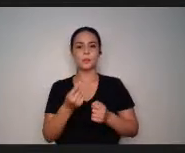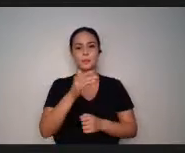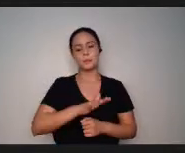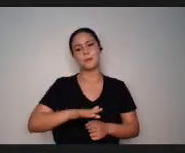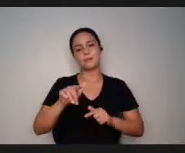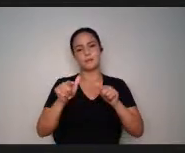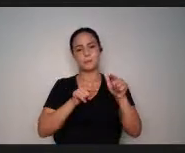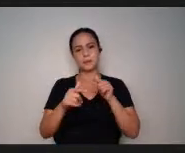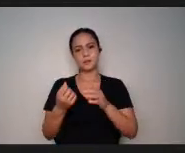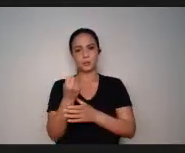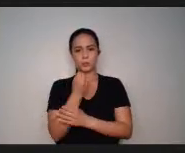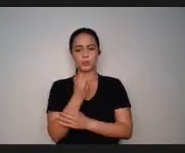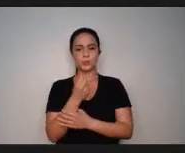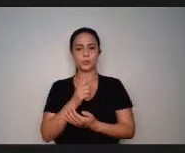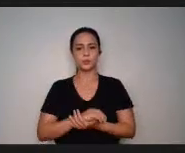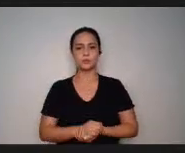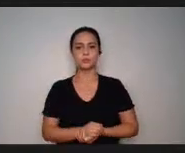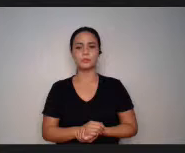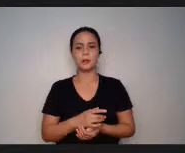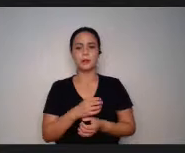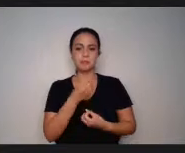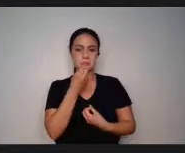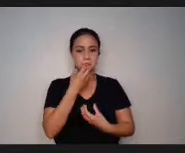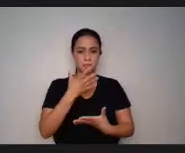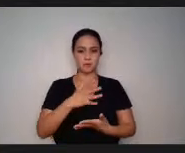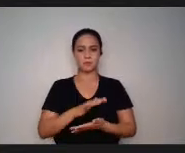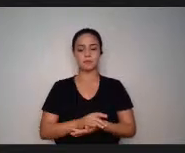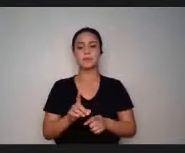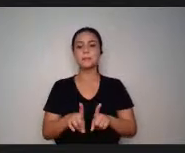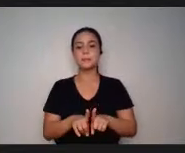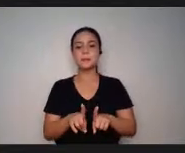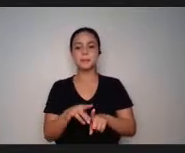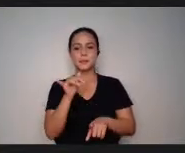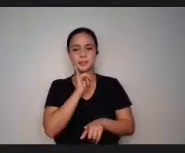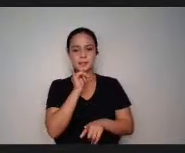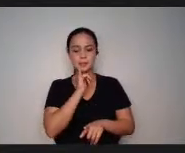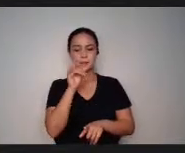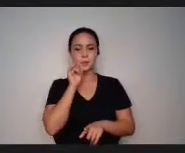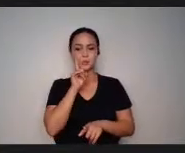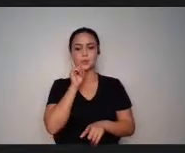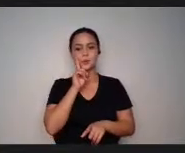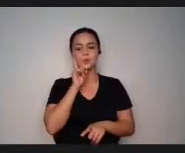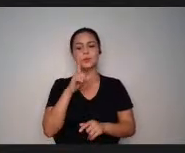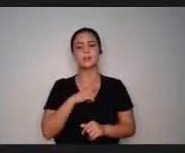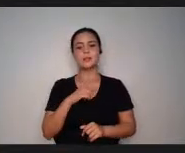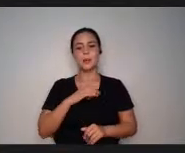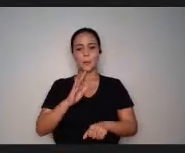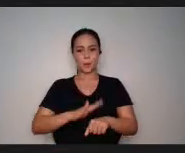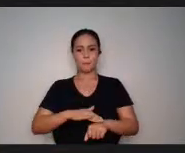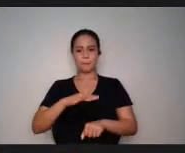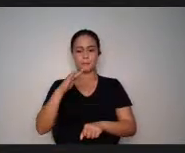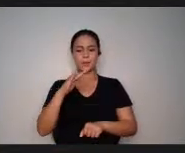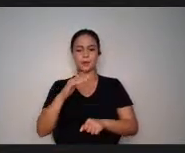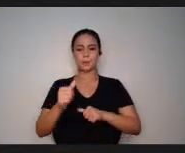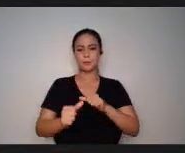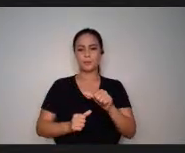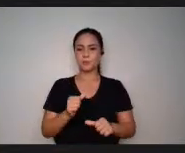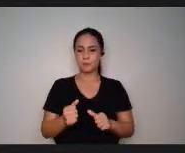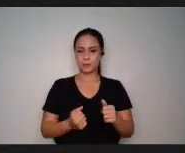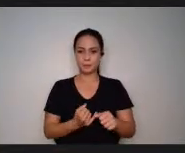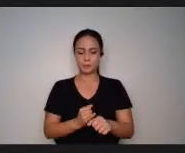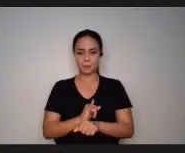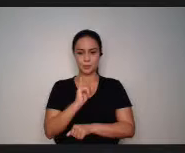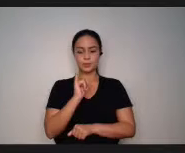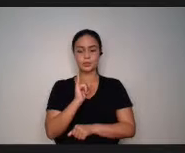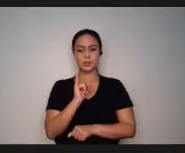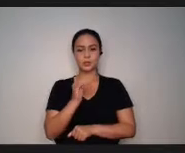I know in the United States, for example, there's a big movement around decent work, and you know, we can talk about what that means, but